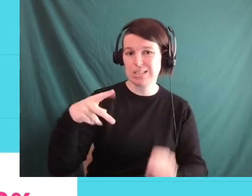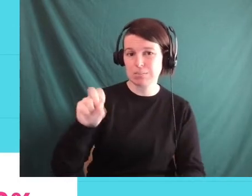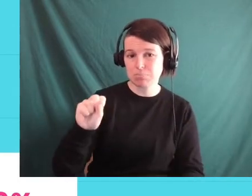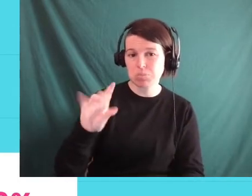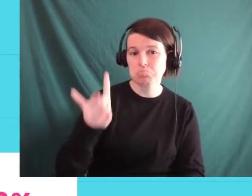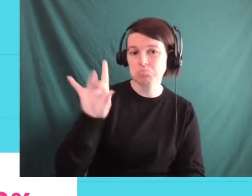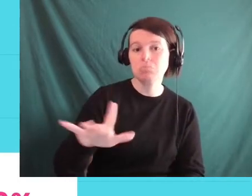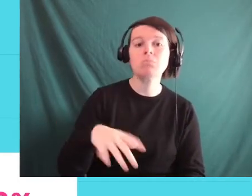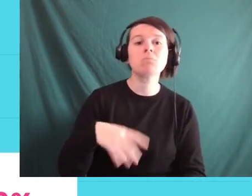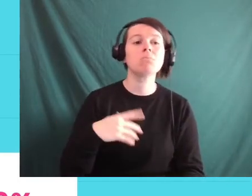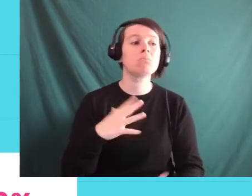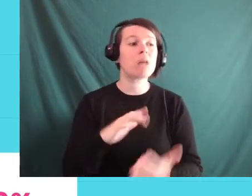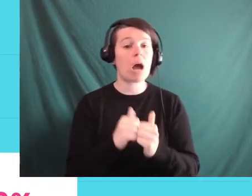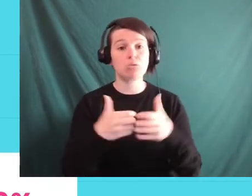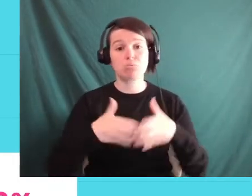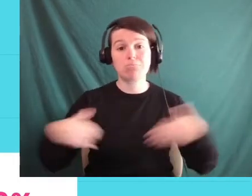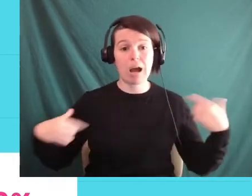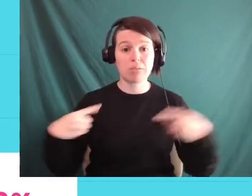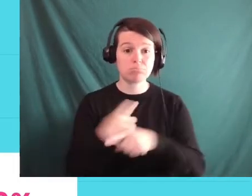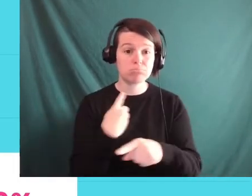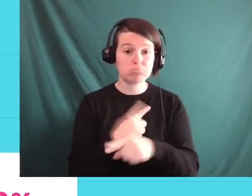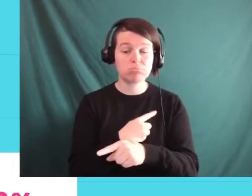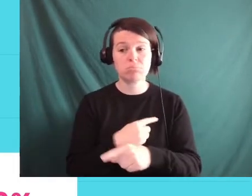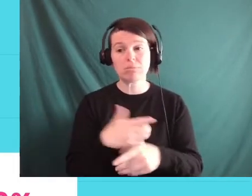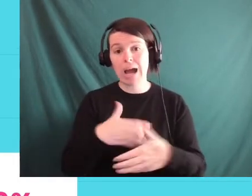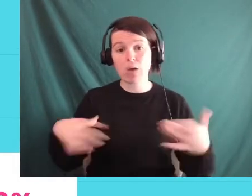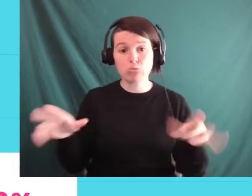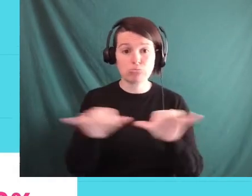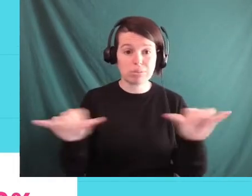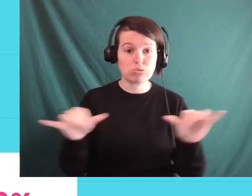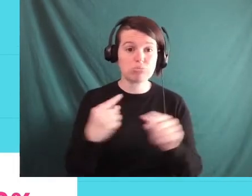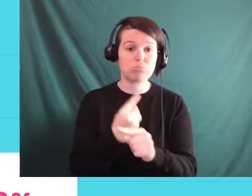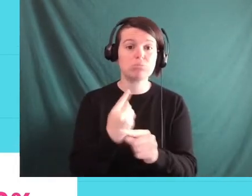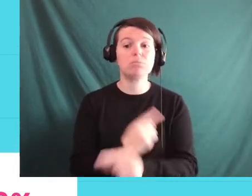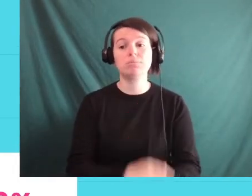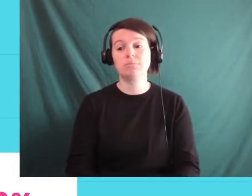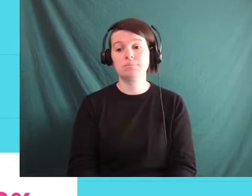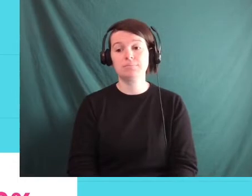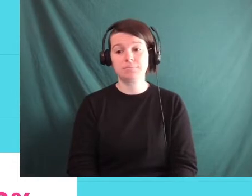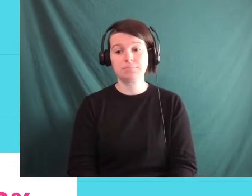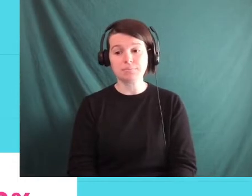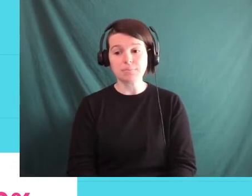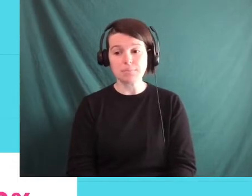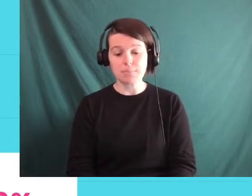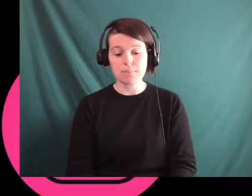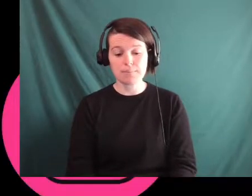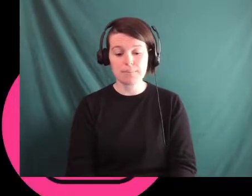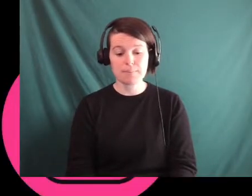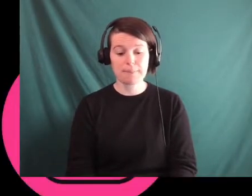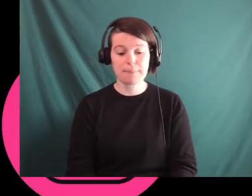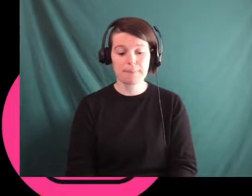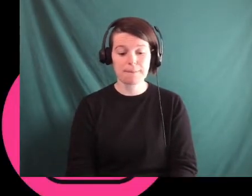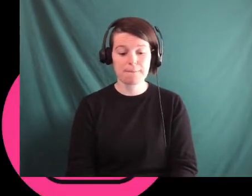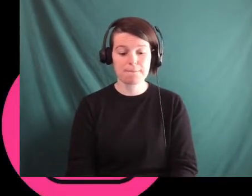yourself, or how to bind yourself correctly and how to measure yourself correctly when picking a binder.